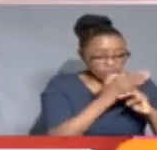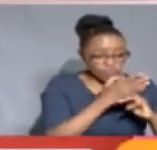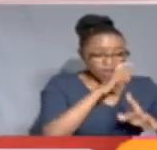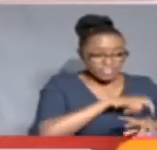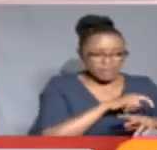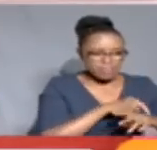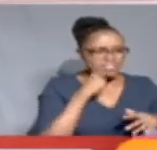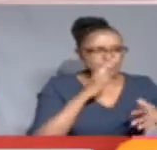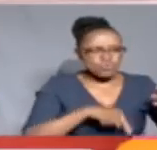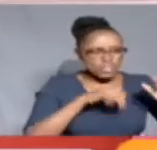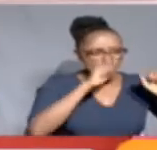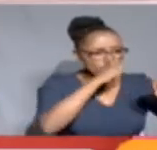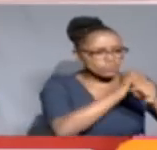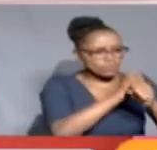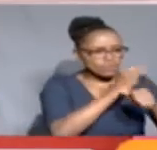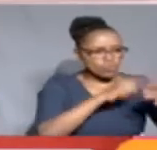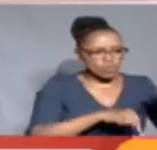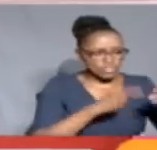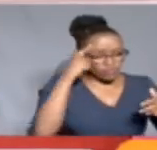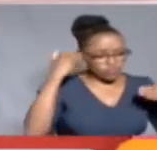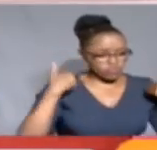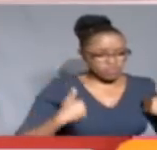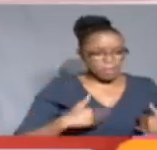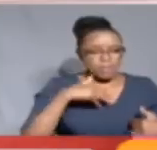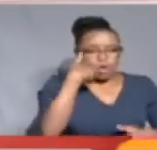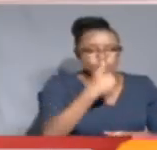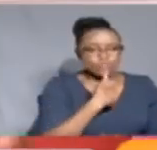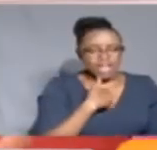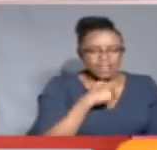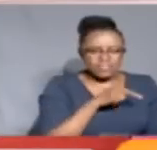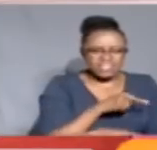like, okay, what can we do? For me, I've always had this